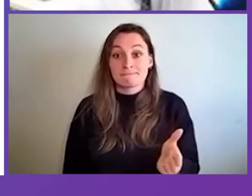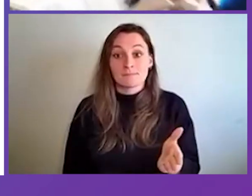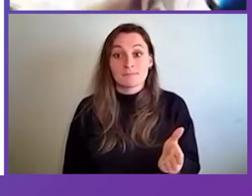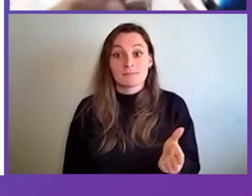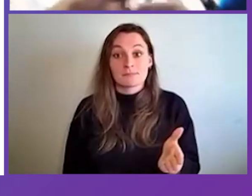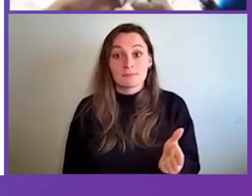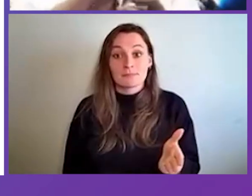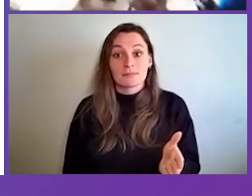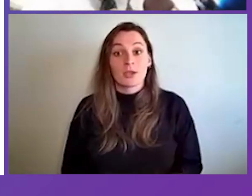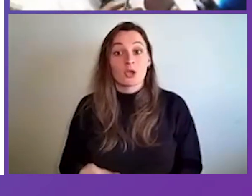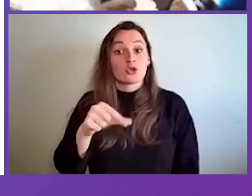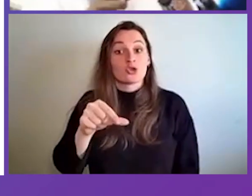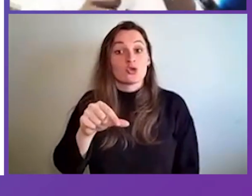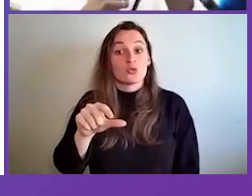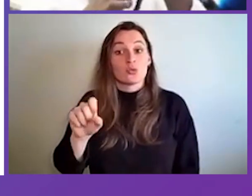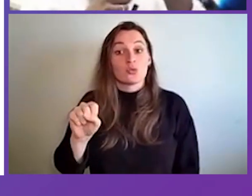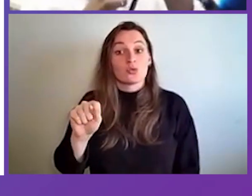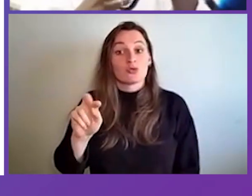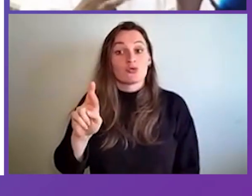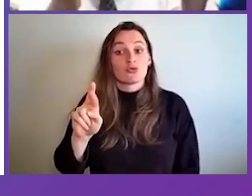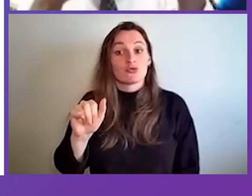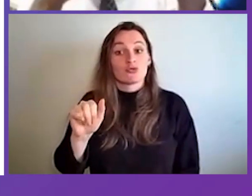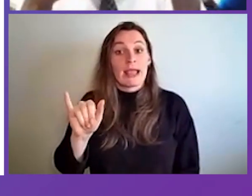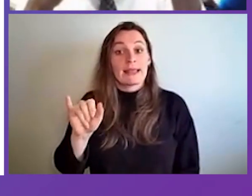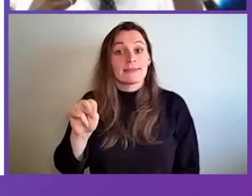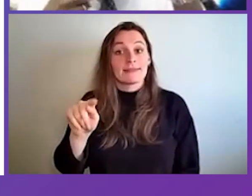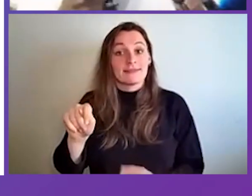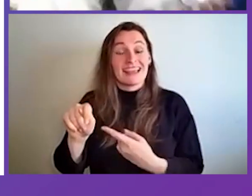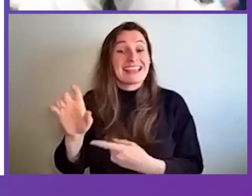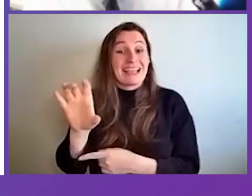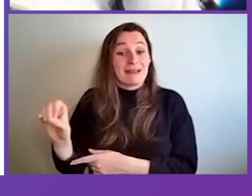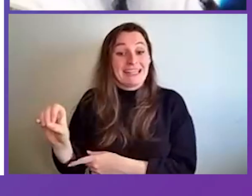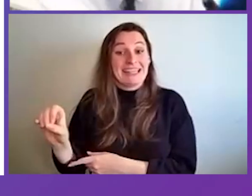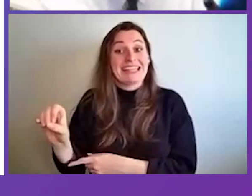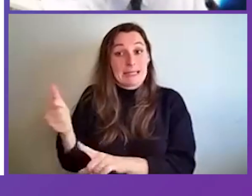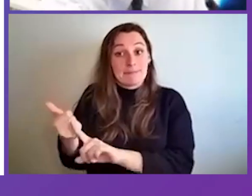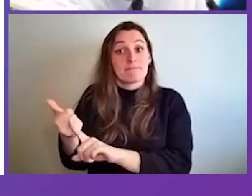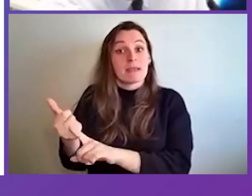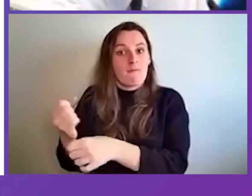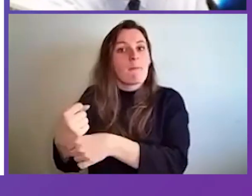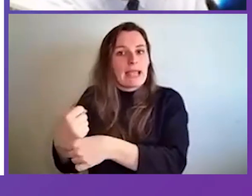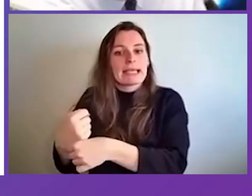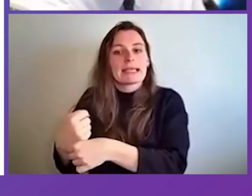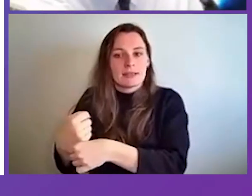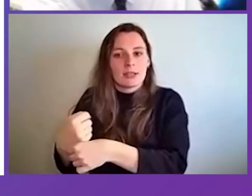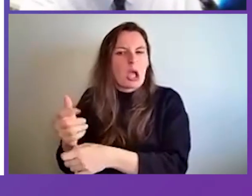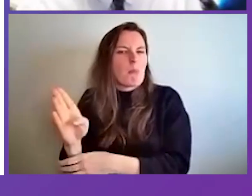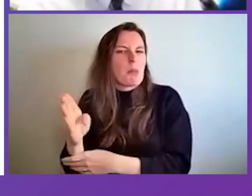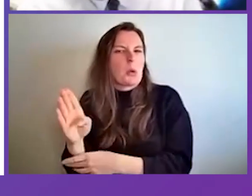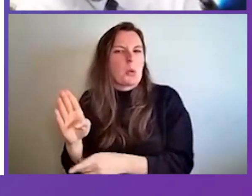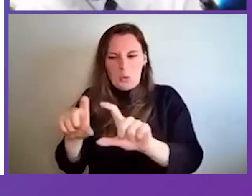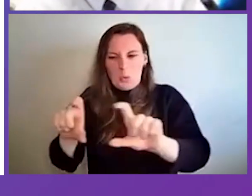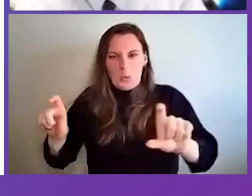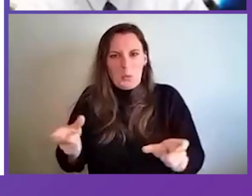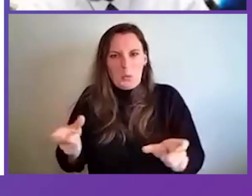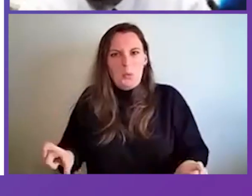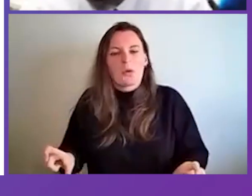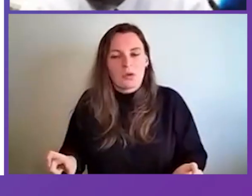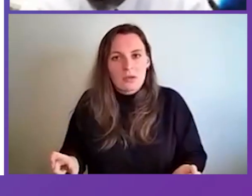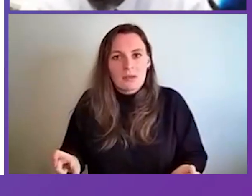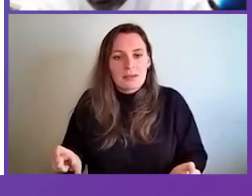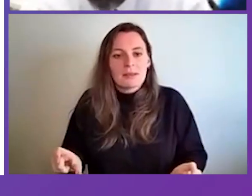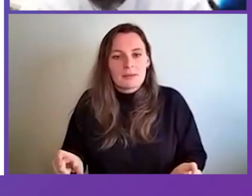these self-tightening these tie downs, these devices, they also offer